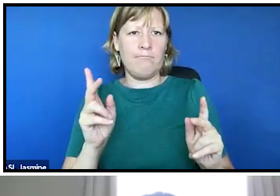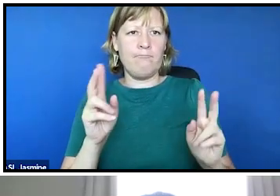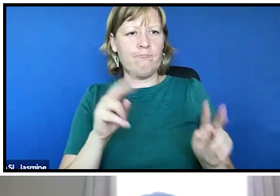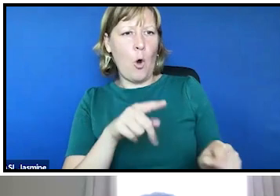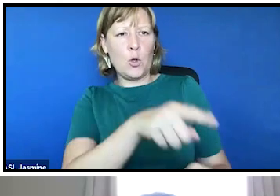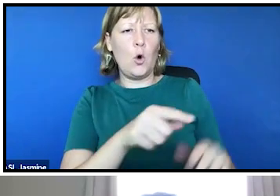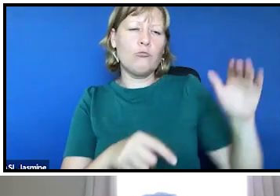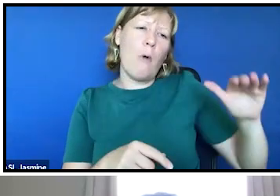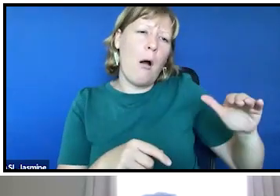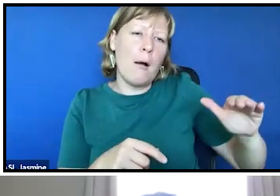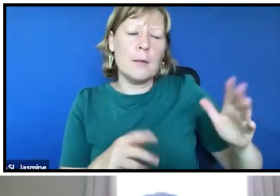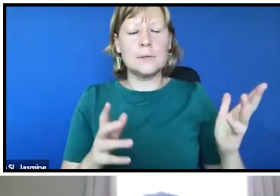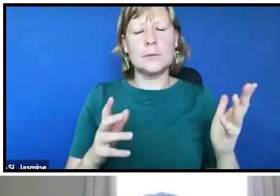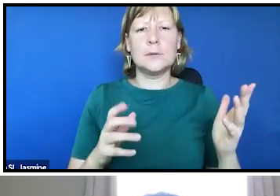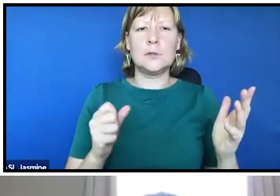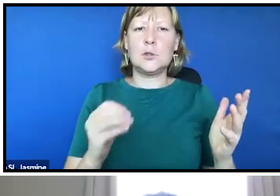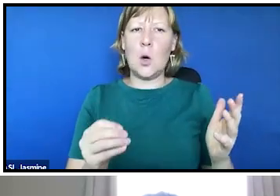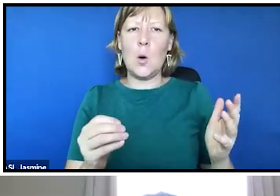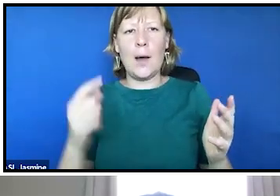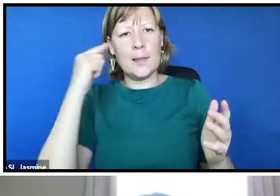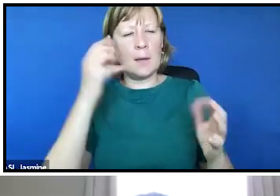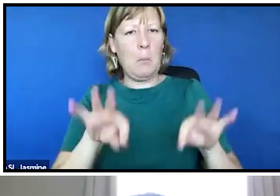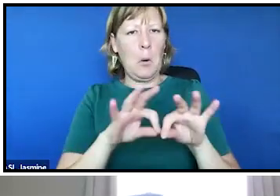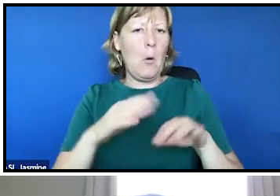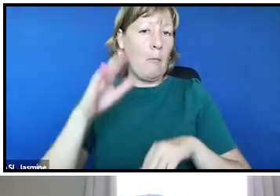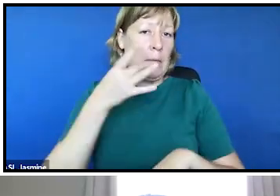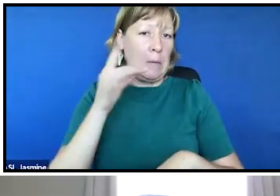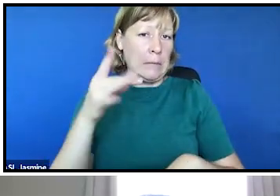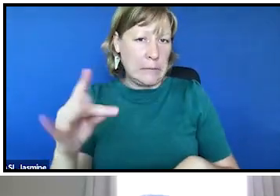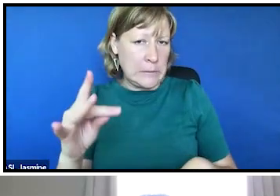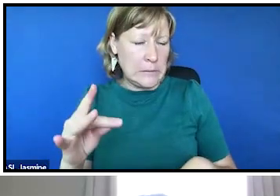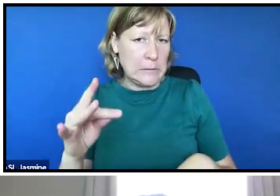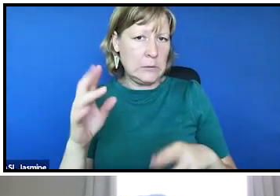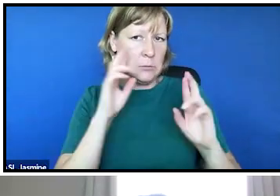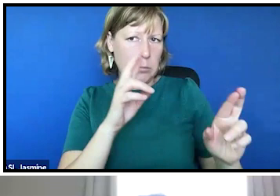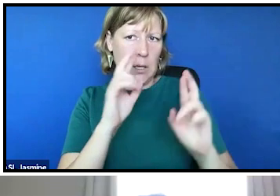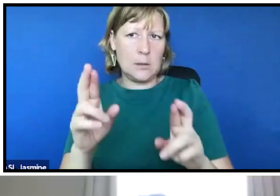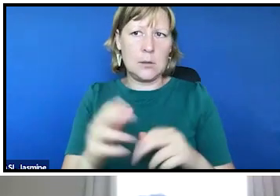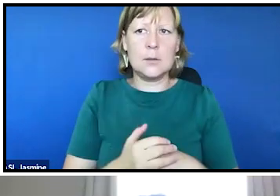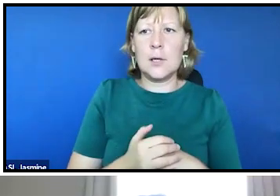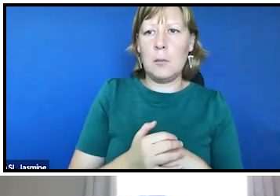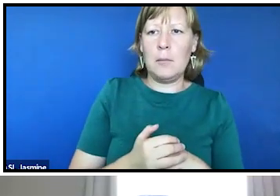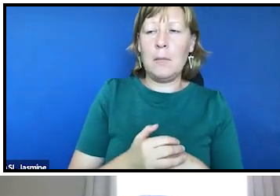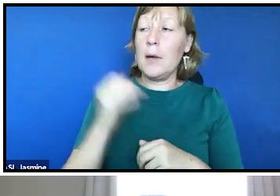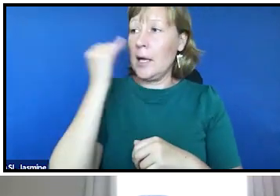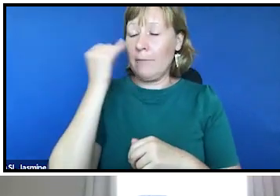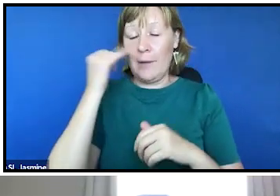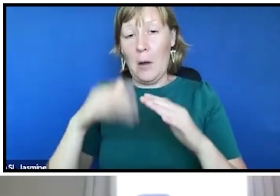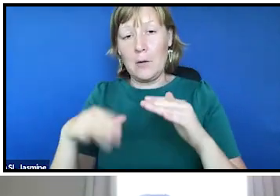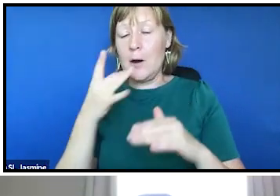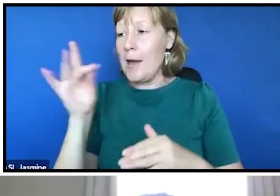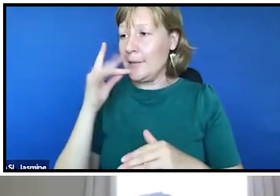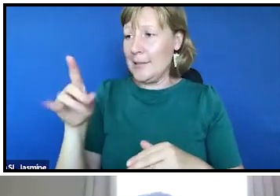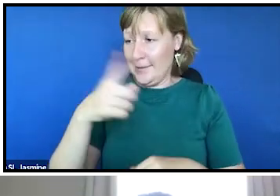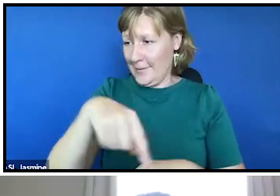teenagers. So Michelle or Keith, like, or parents, just so you parents know, Sharon, if you send your kid to the dance, they'll have fun and we'll